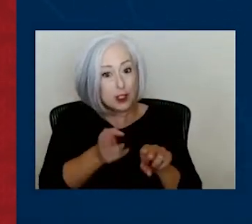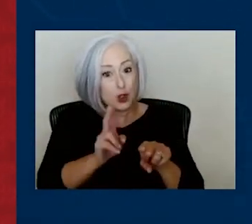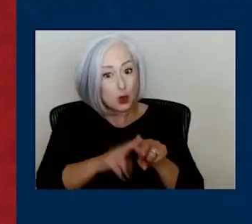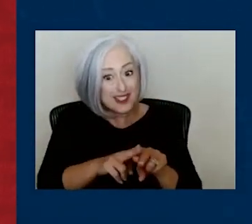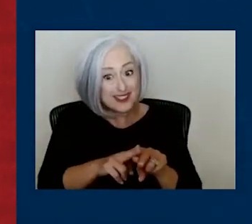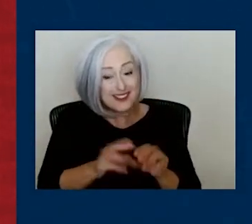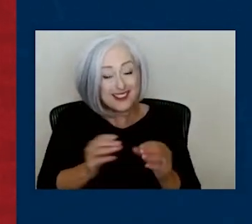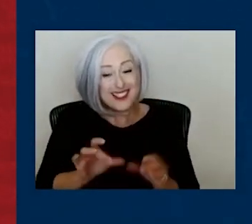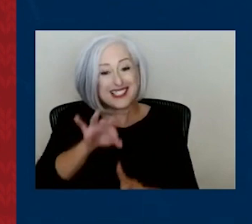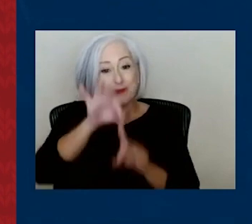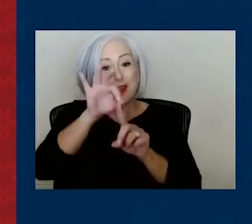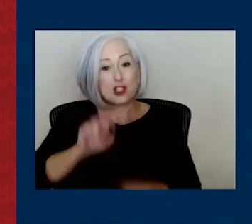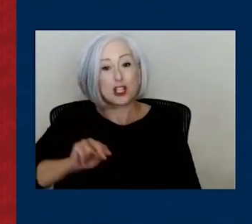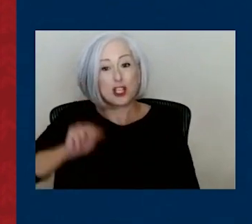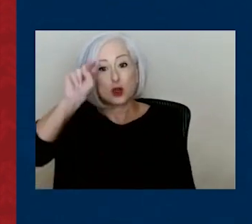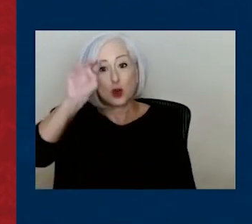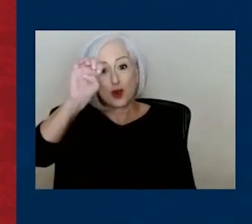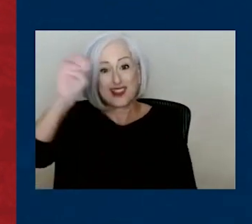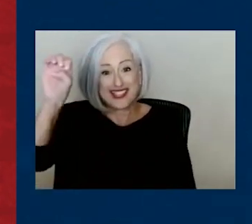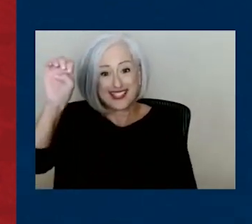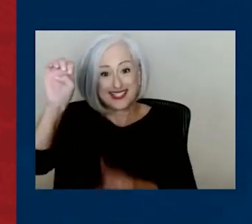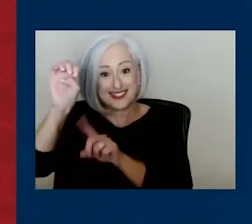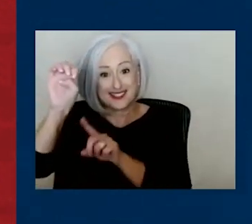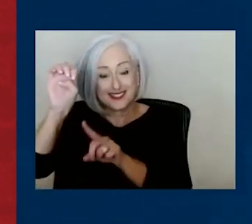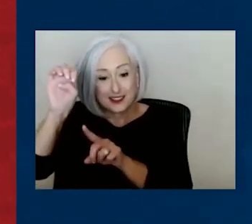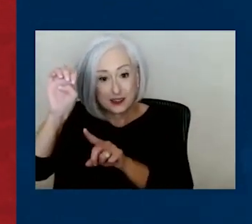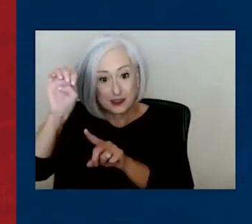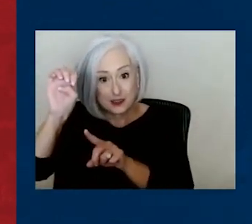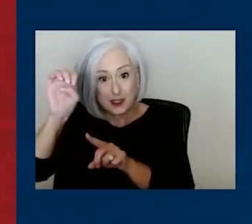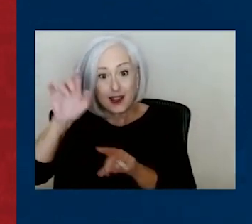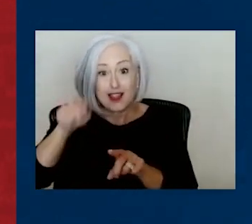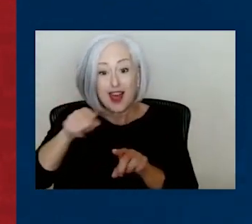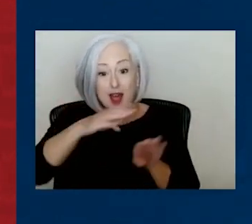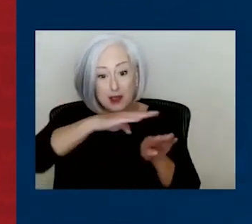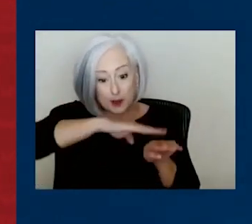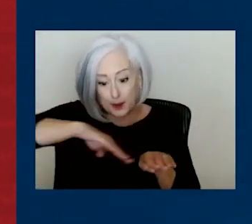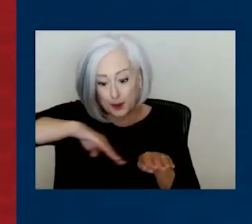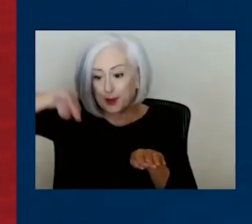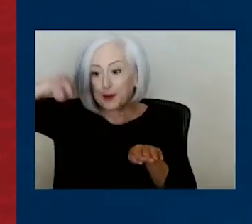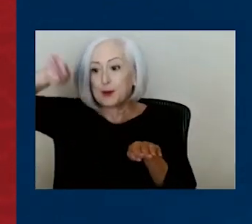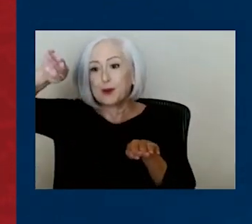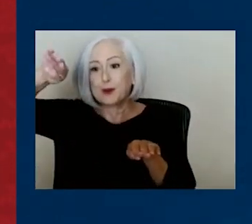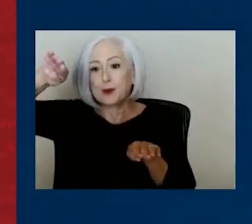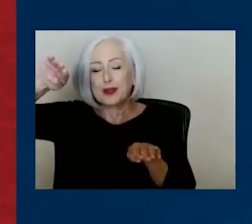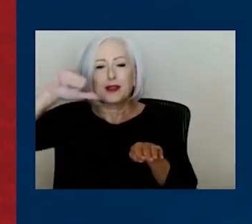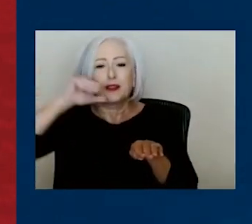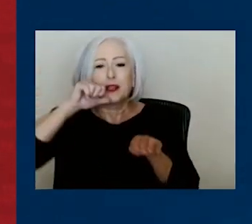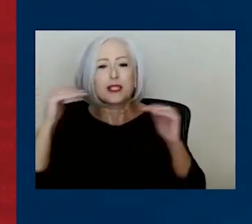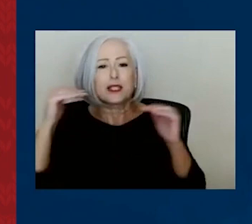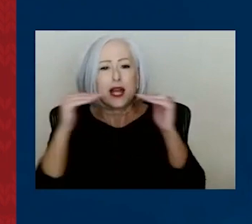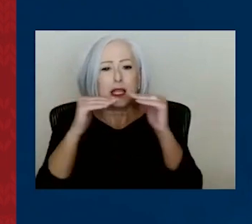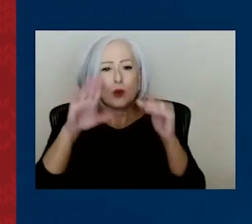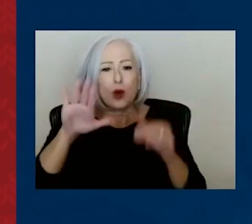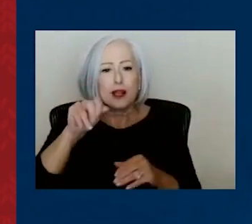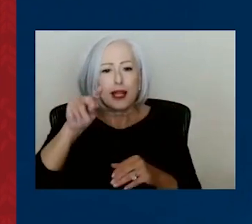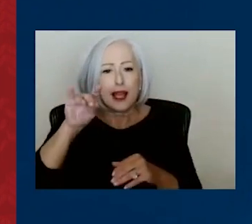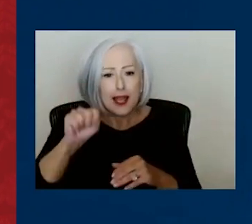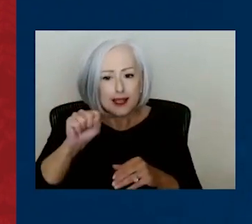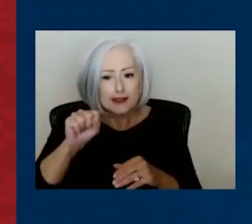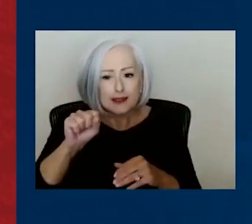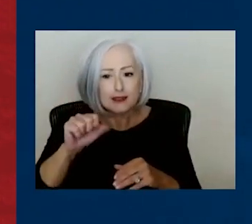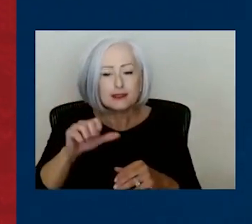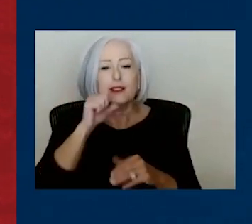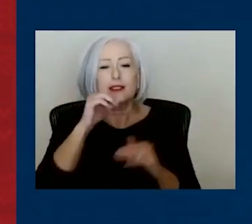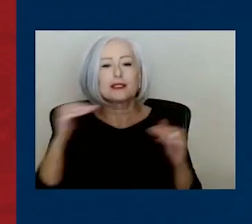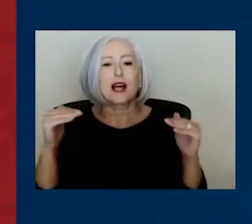graph does not come anywhere close to matching the rise of the caseload. And it's not matching the rise of prior COVID waves. The